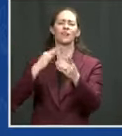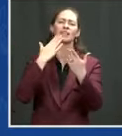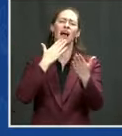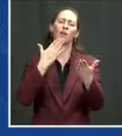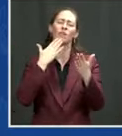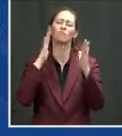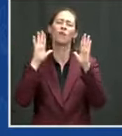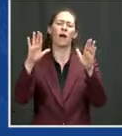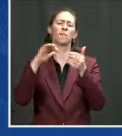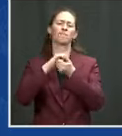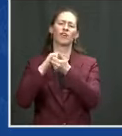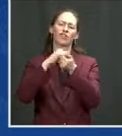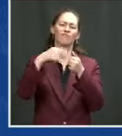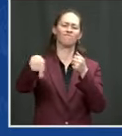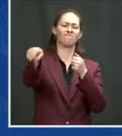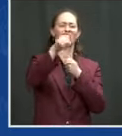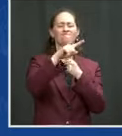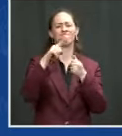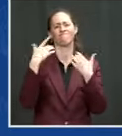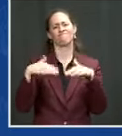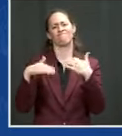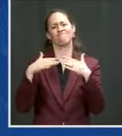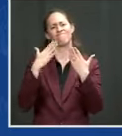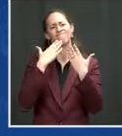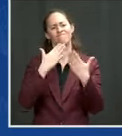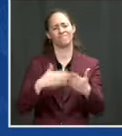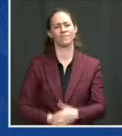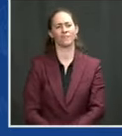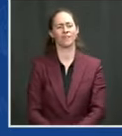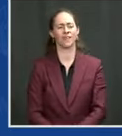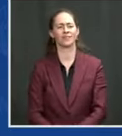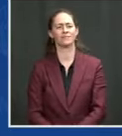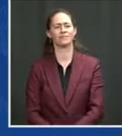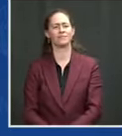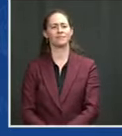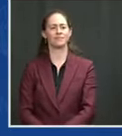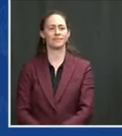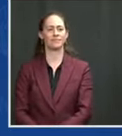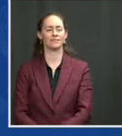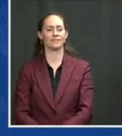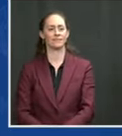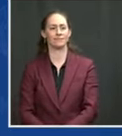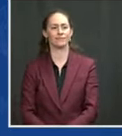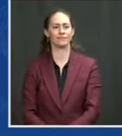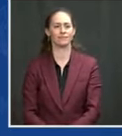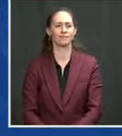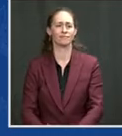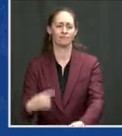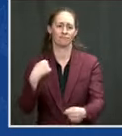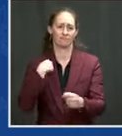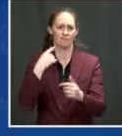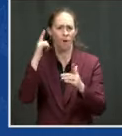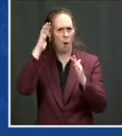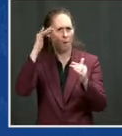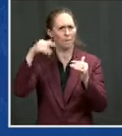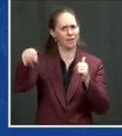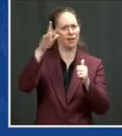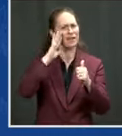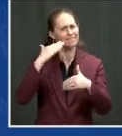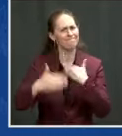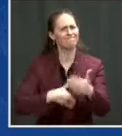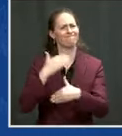I hope we haven't been an impediment. We've, we've, tried like hell, no, I really